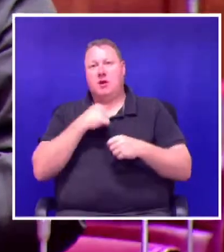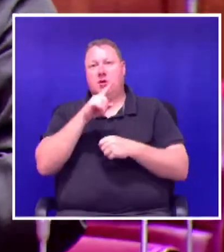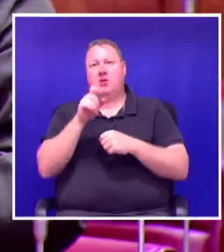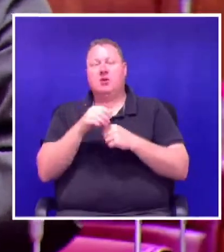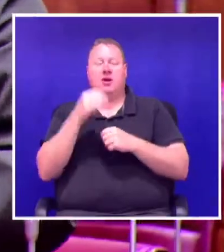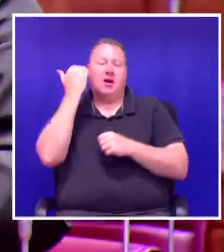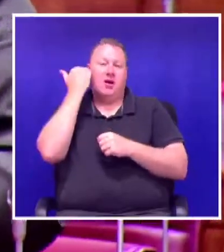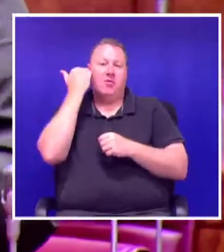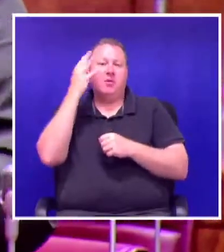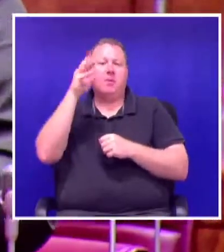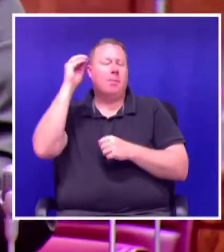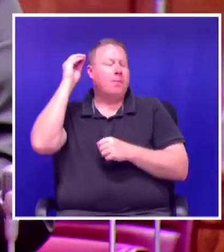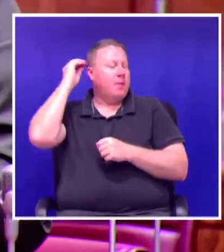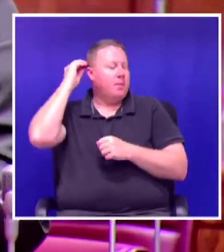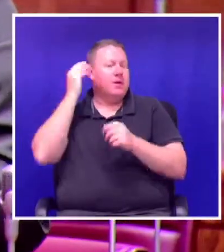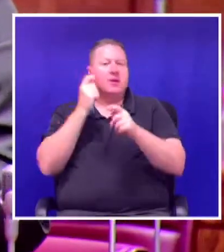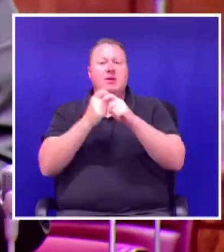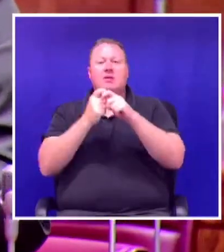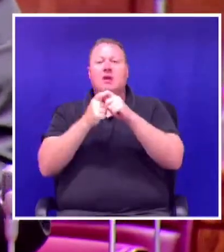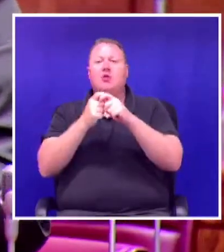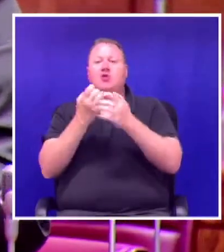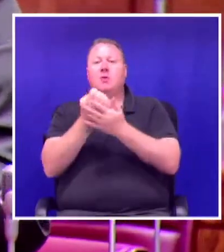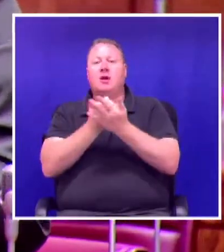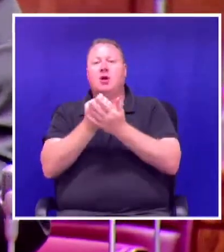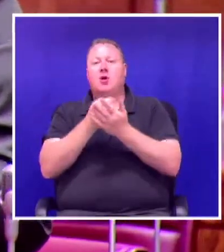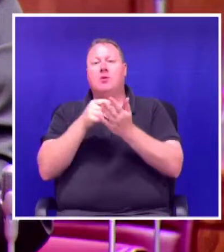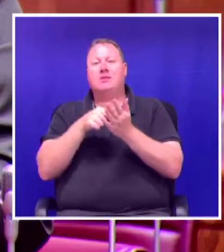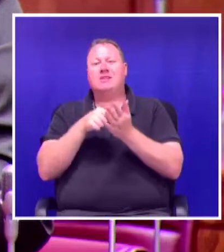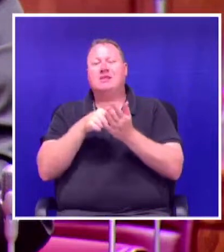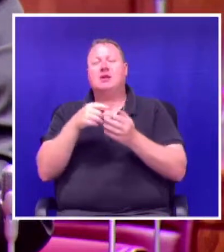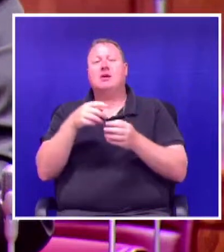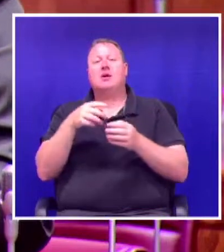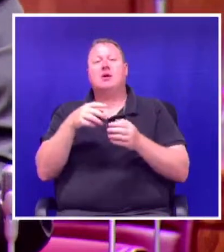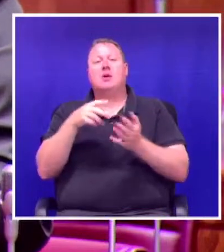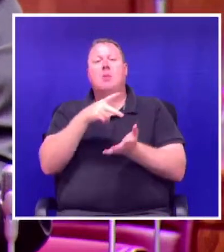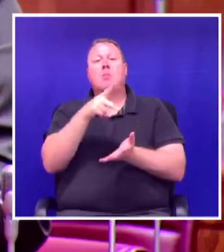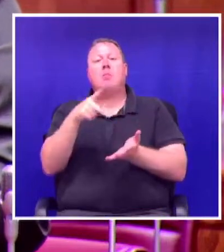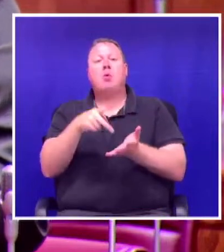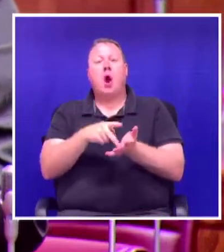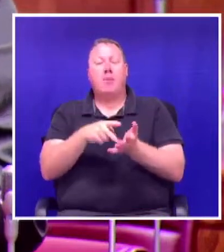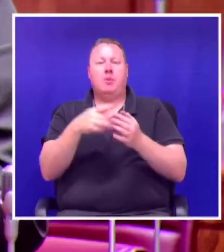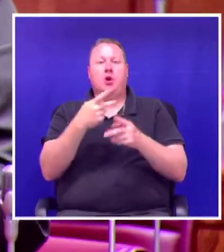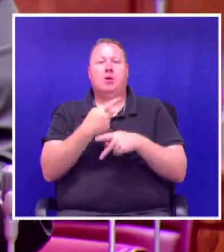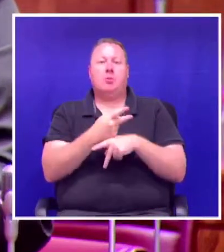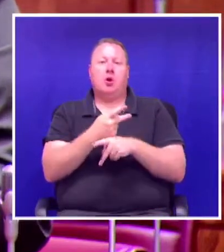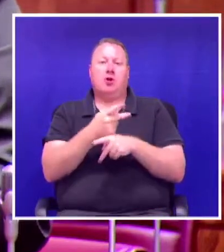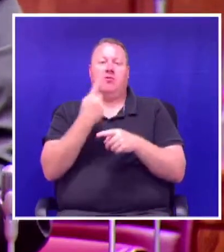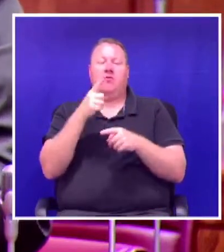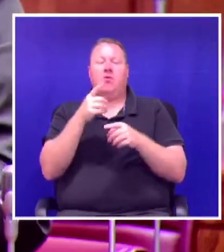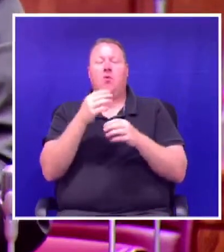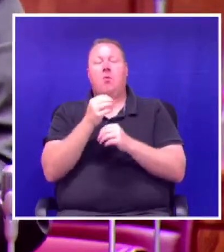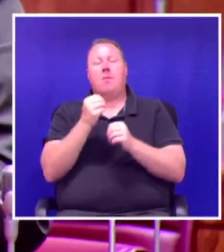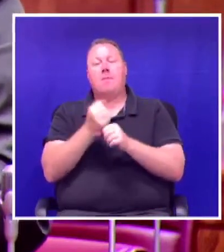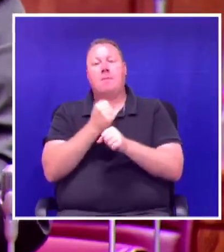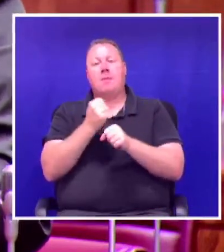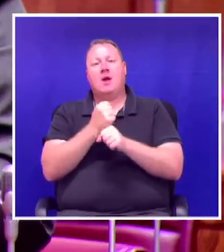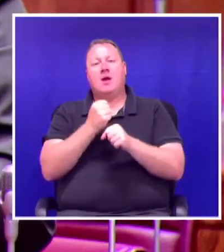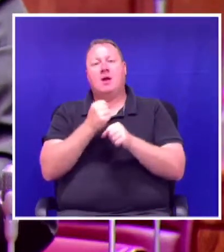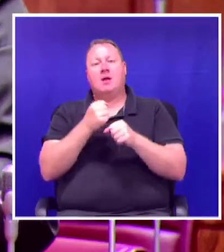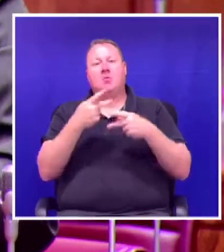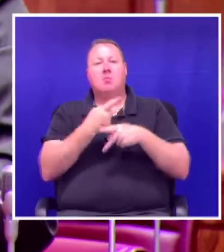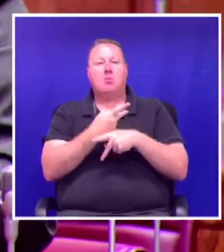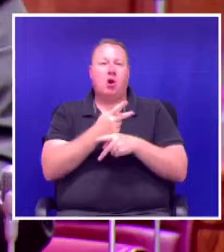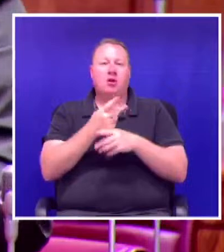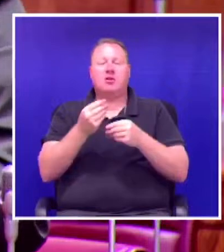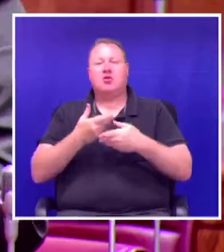considered that the township economy needs primary products in order to manufacture goods and services? Would it not be wise